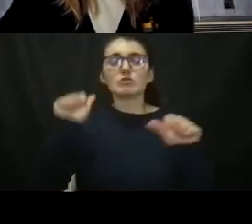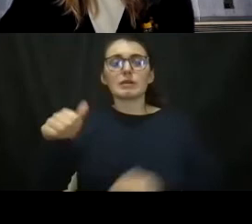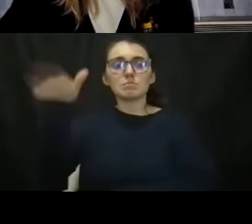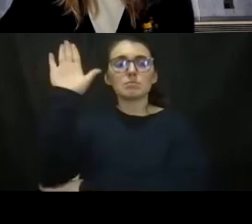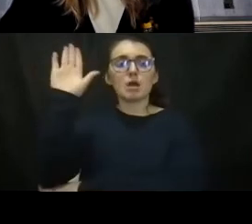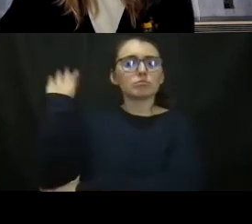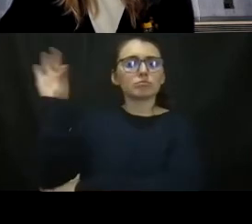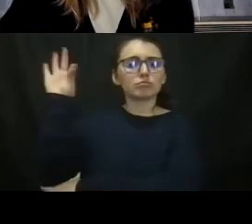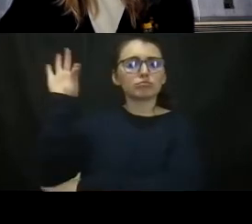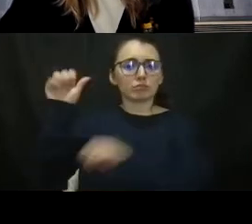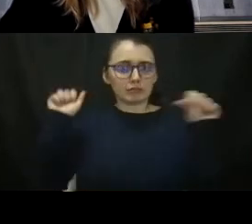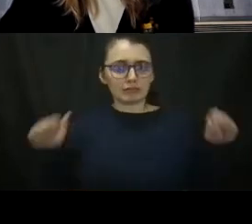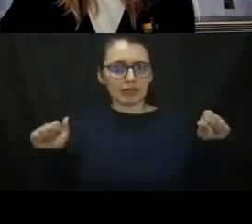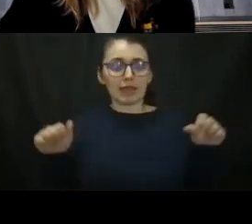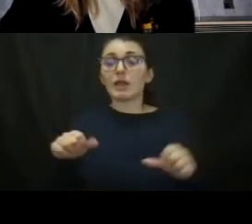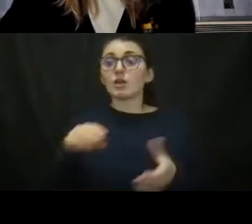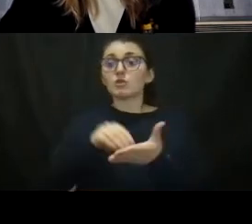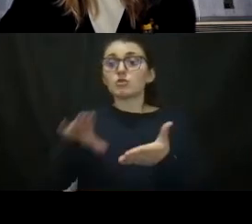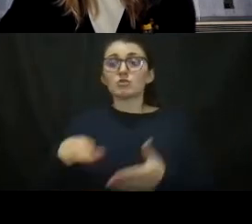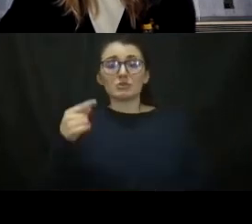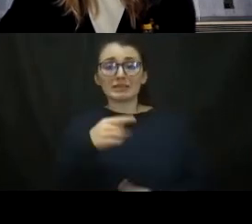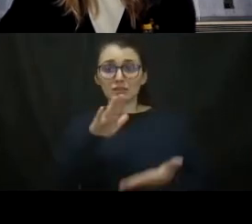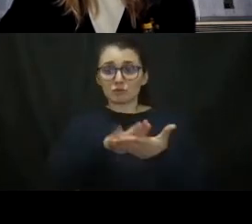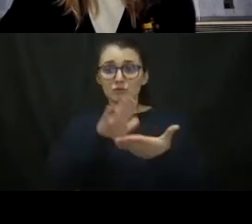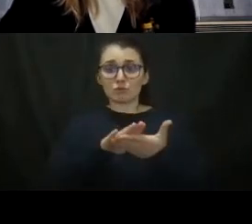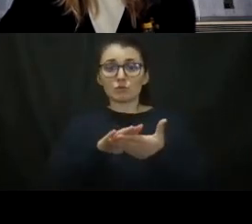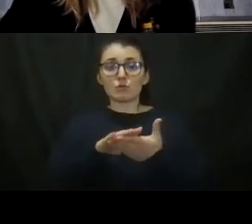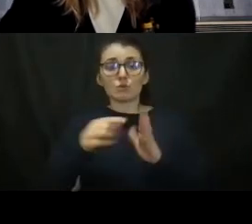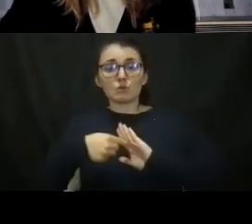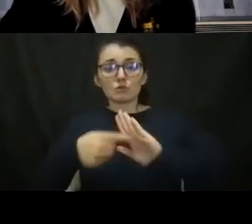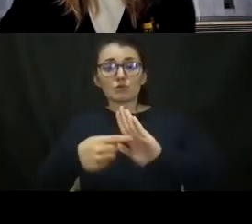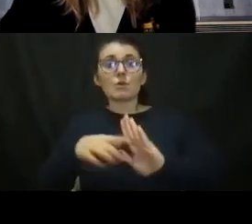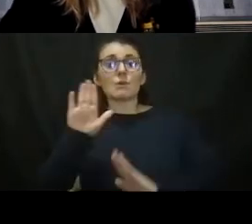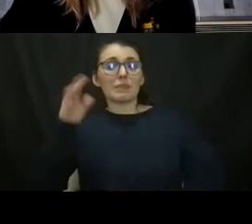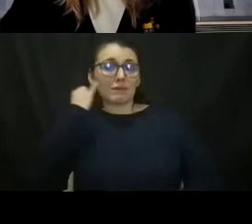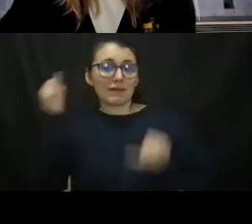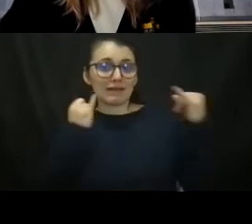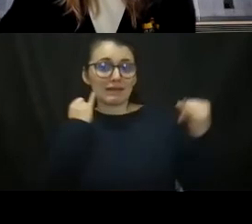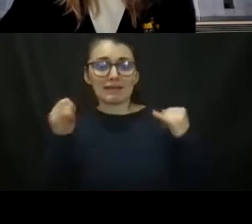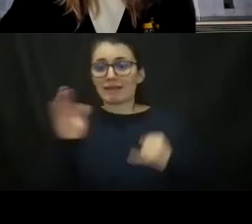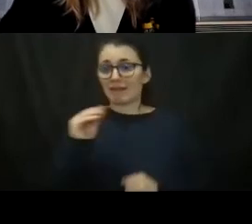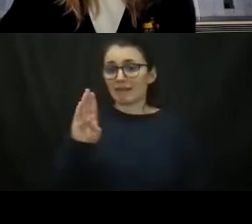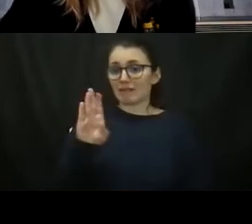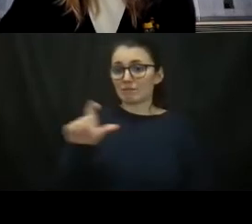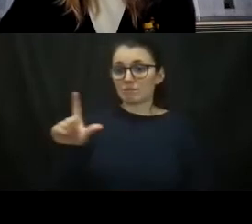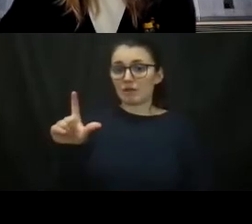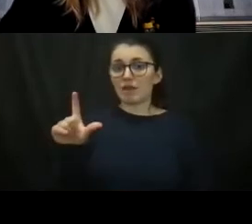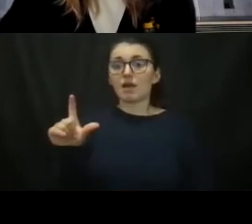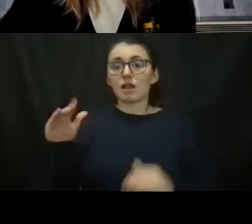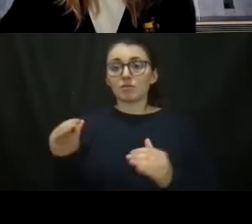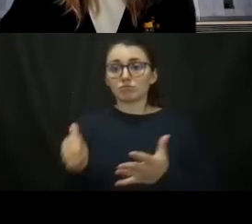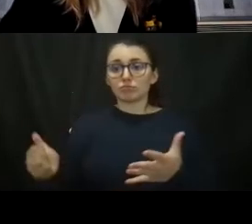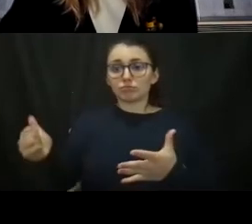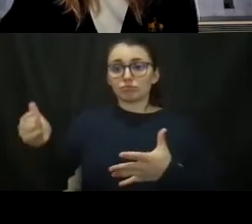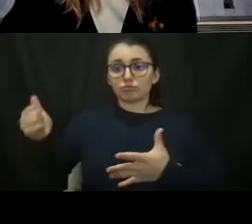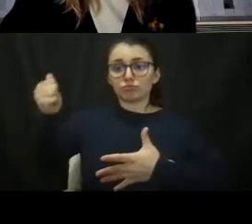students at Sunnyside testified in front of the House committee about their idea, and the bill went to the big chamber where